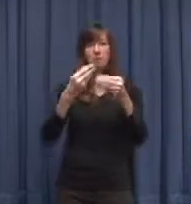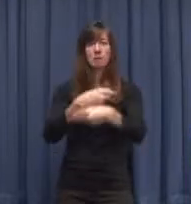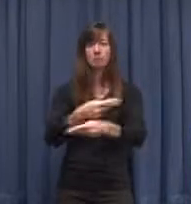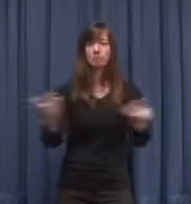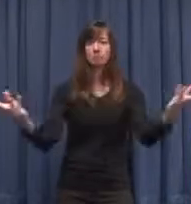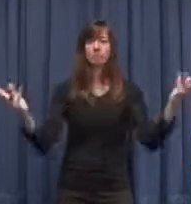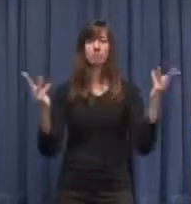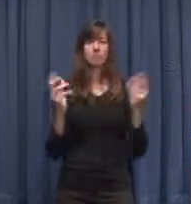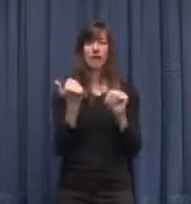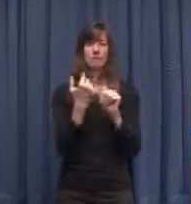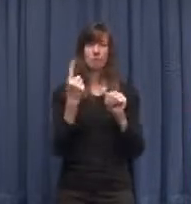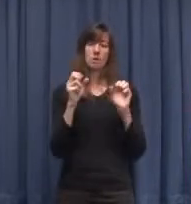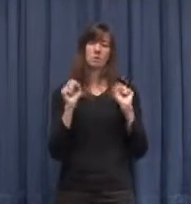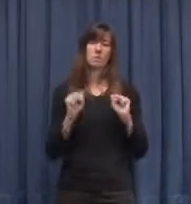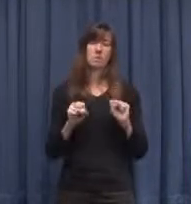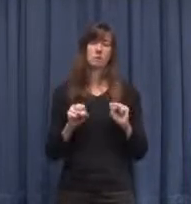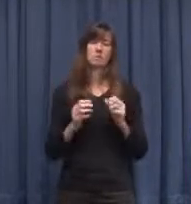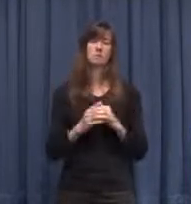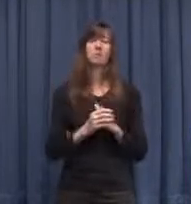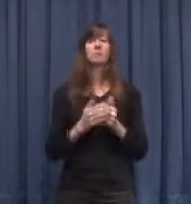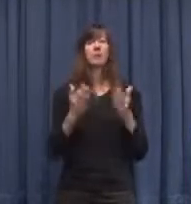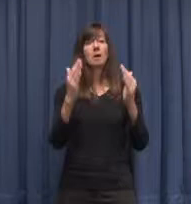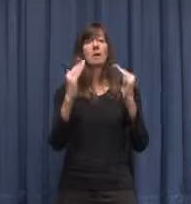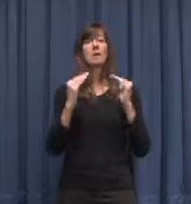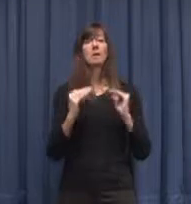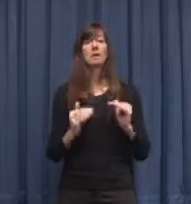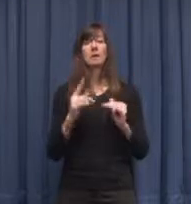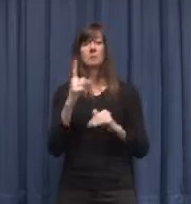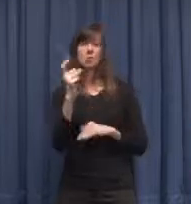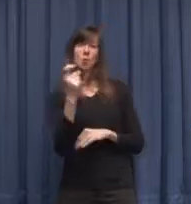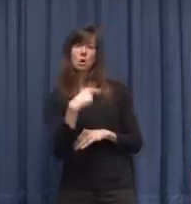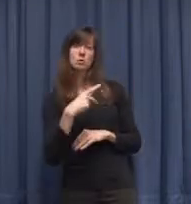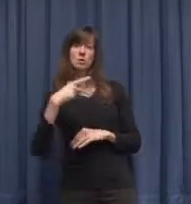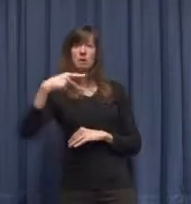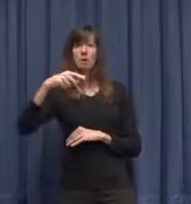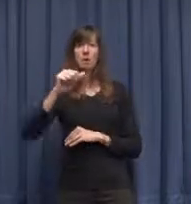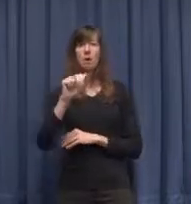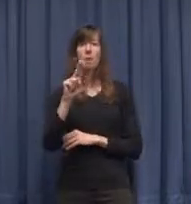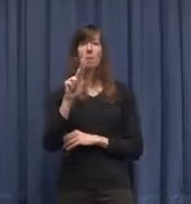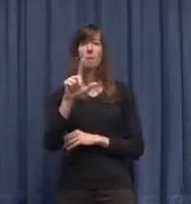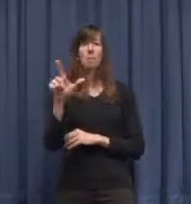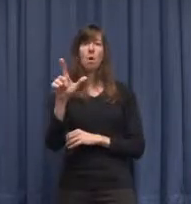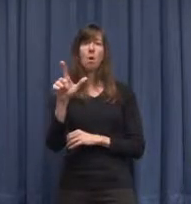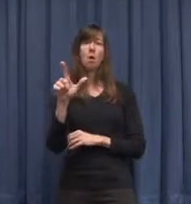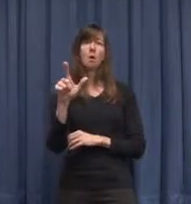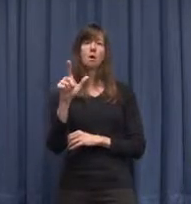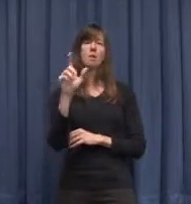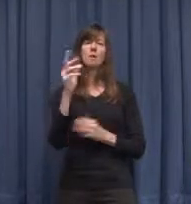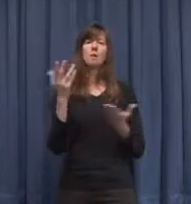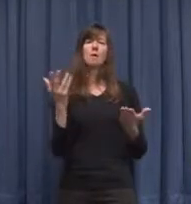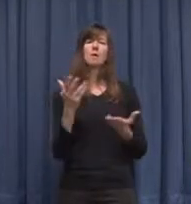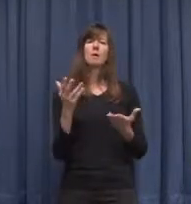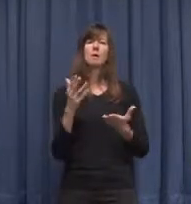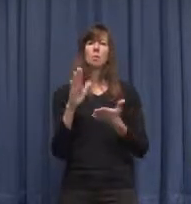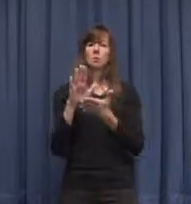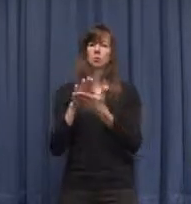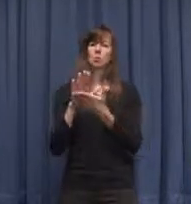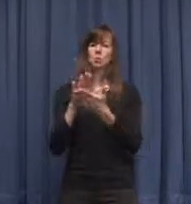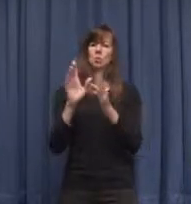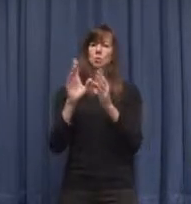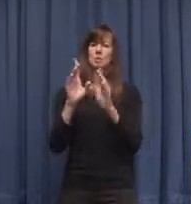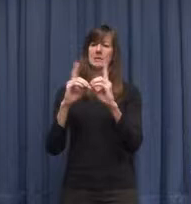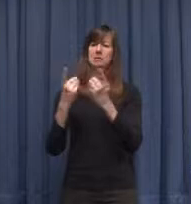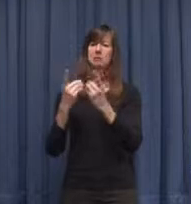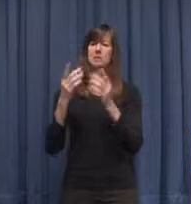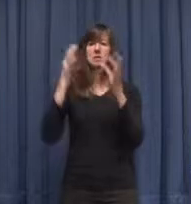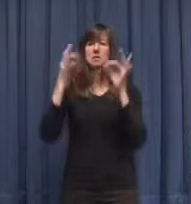Another question from Paul. At what percentage of infection are schools going to move to remote learning?